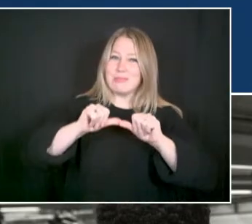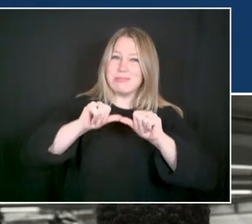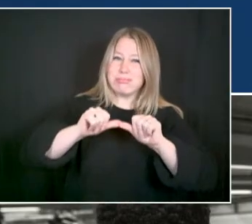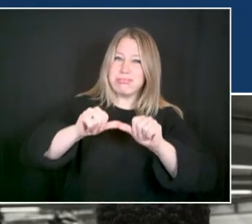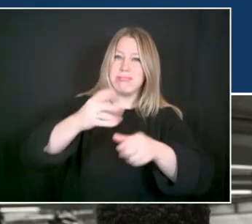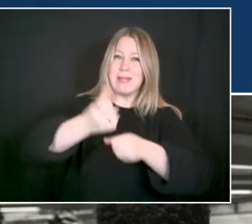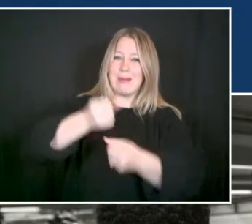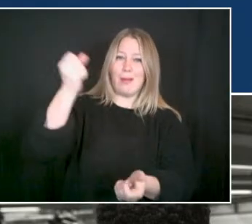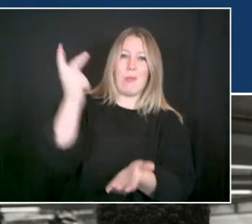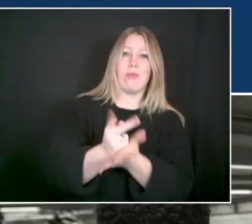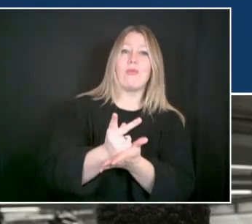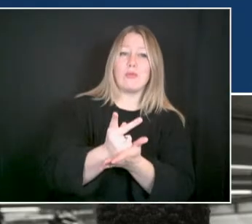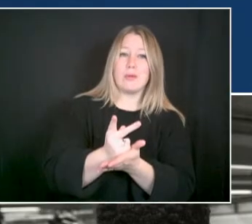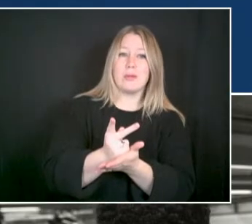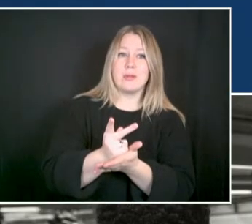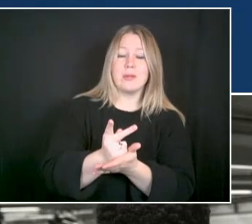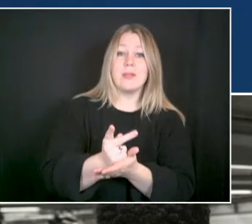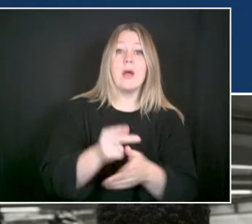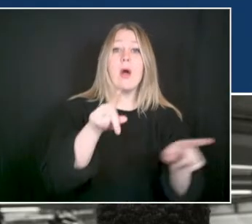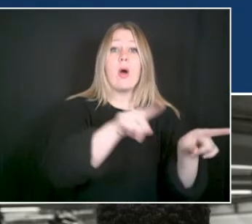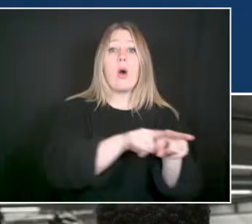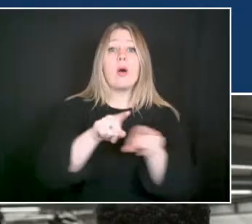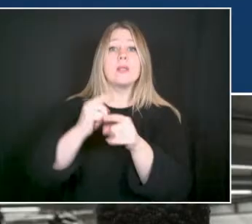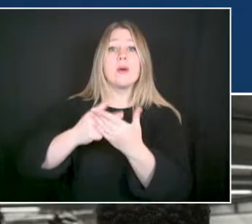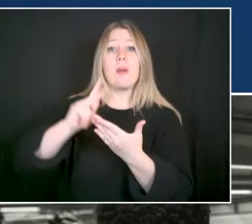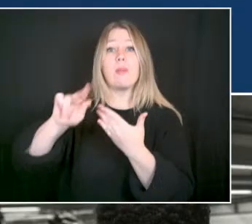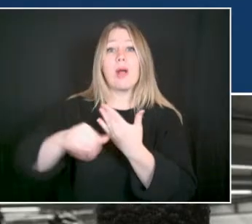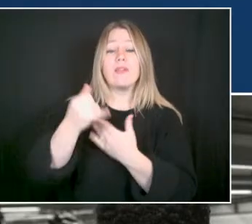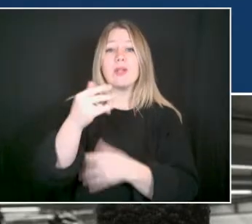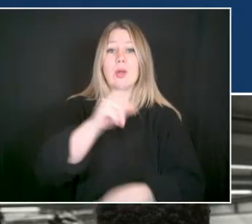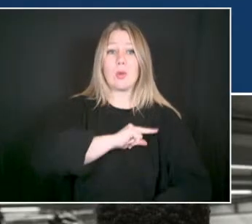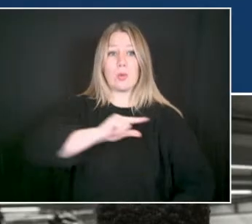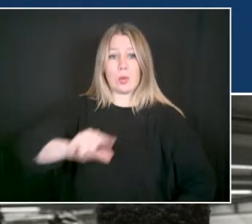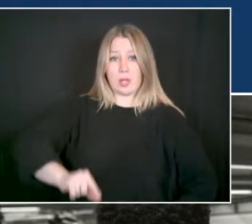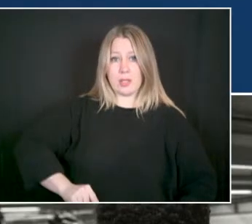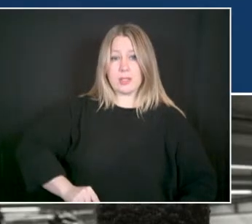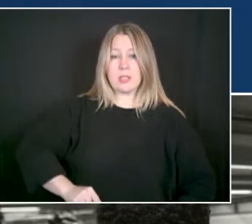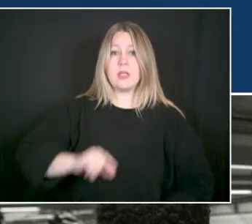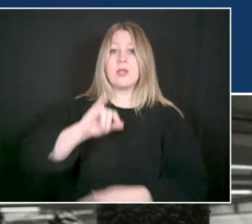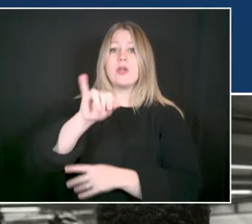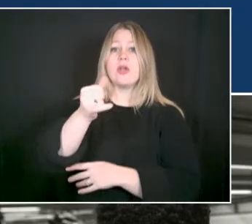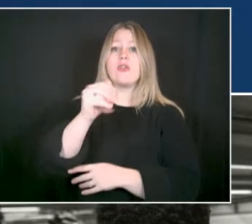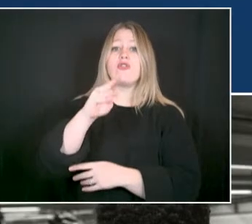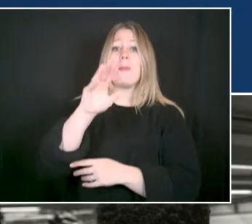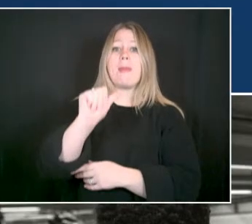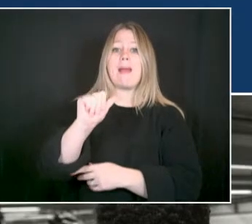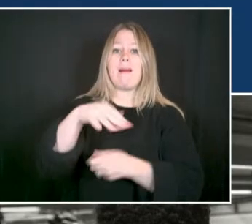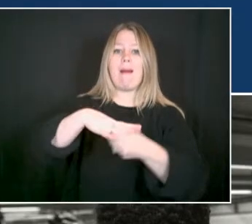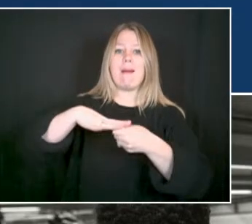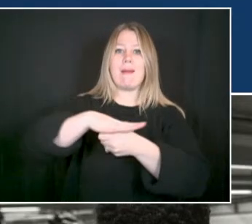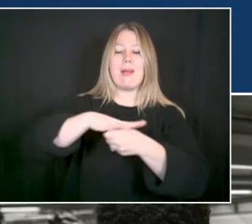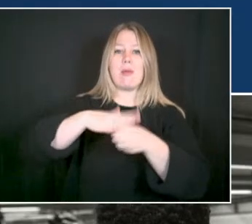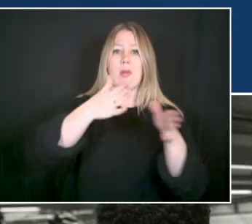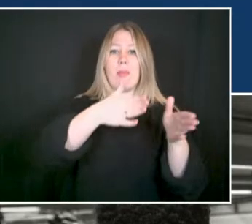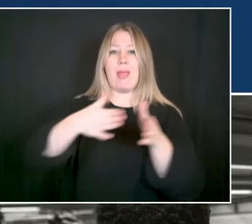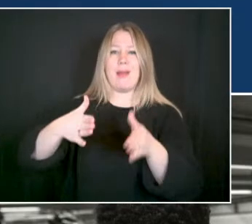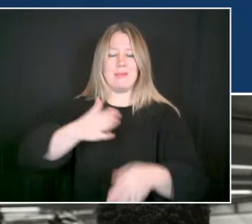Queens. We announced a public review of Jamaica Neighborhood Plan, my old neighborhood, which would create